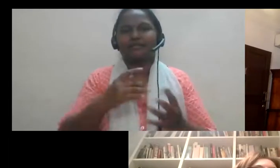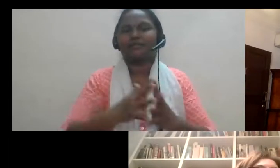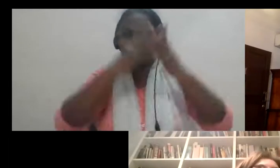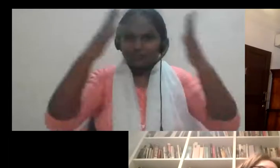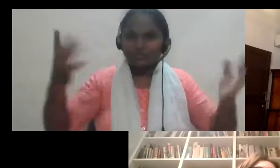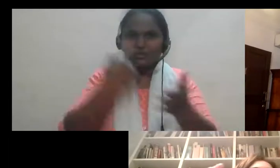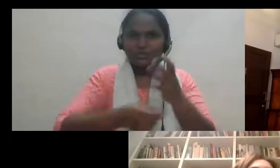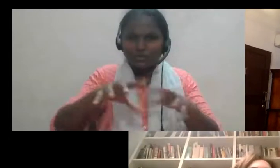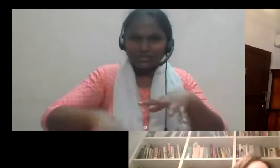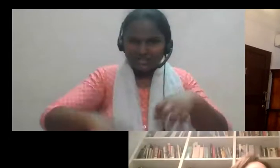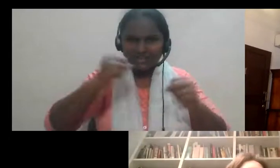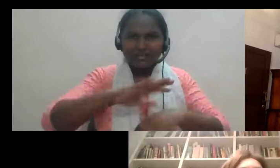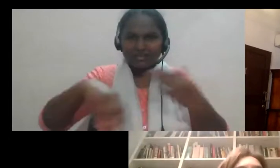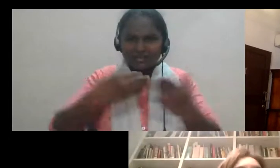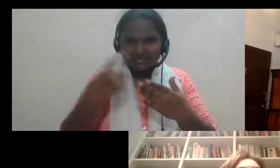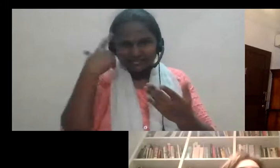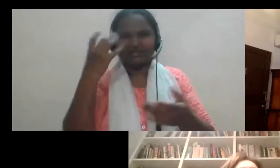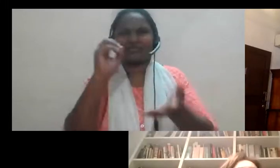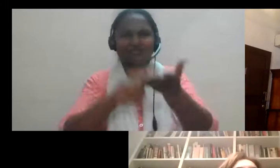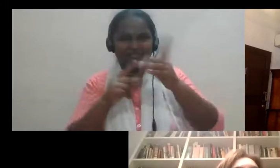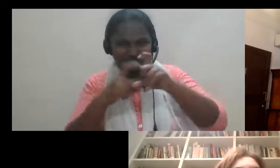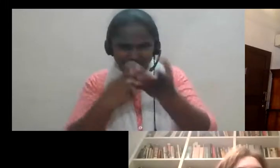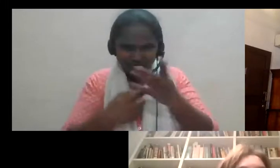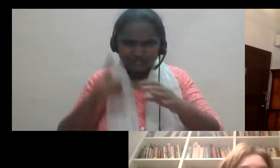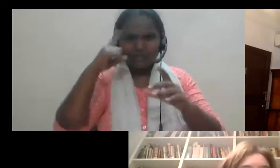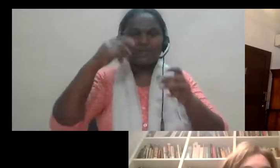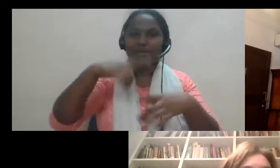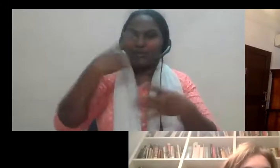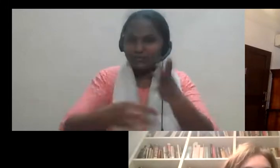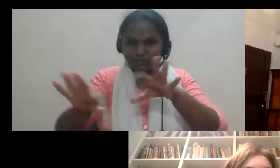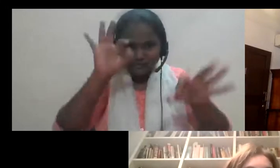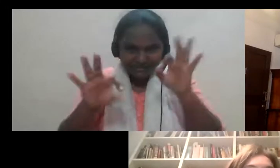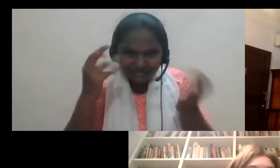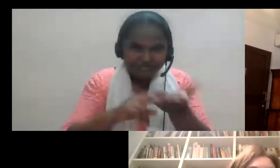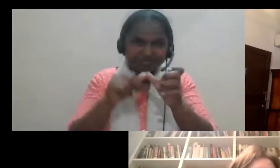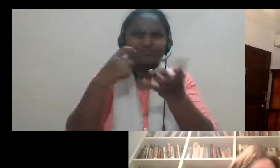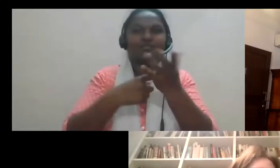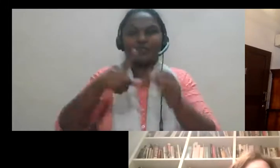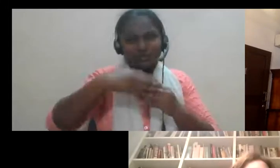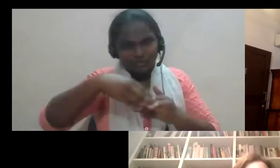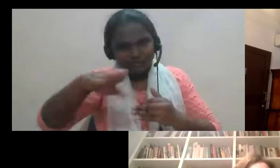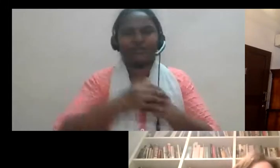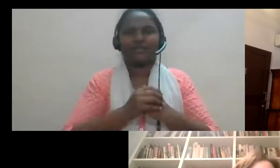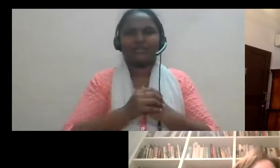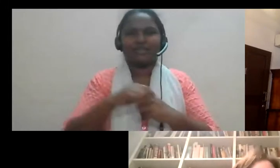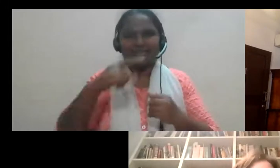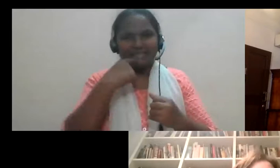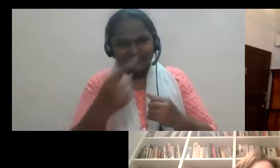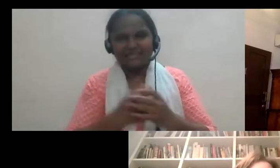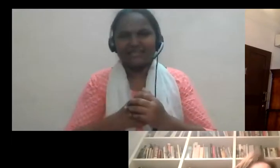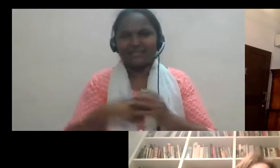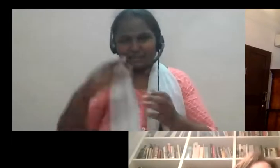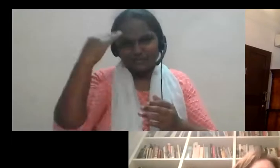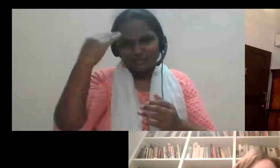when you take out all of the preconceptions of what you should find in an artist and you go, let's say, you